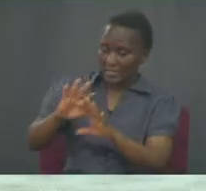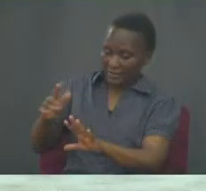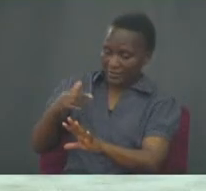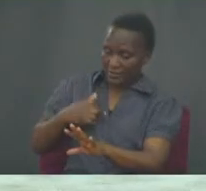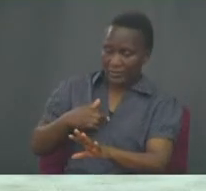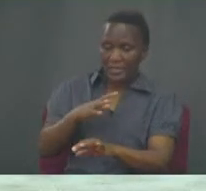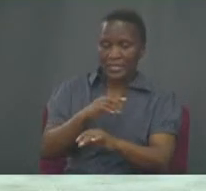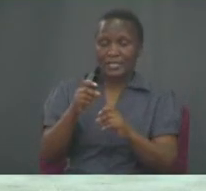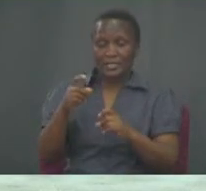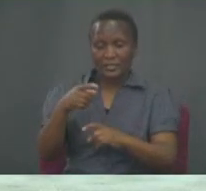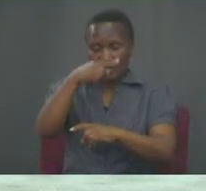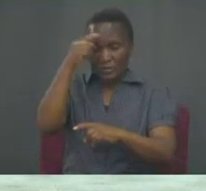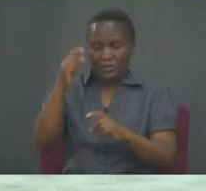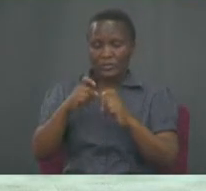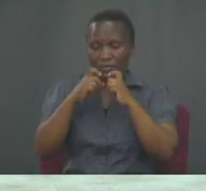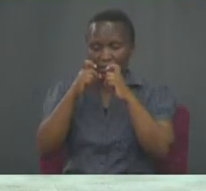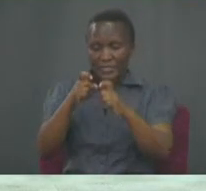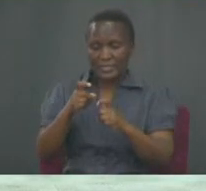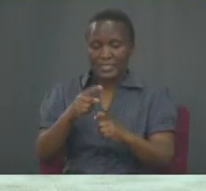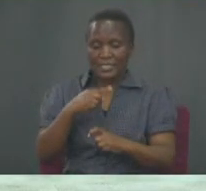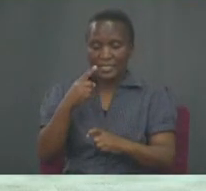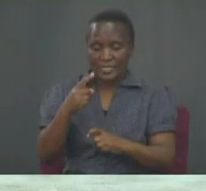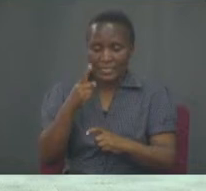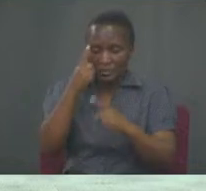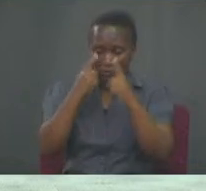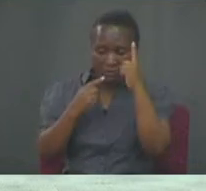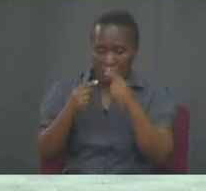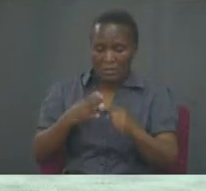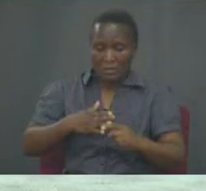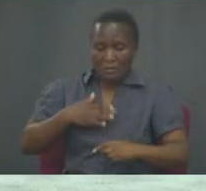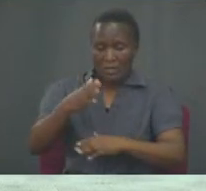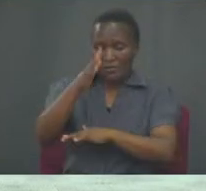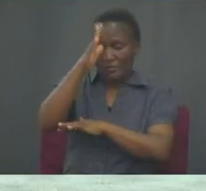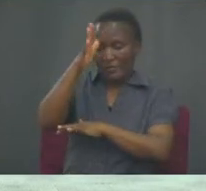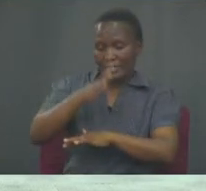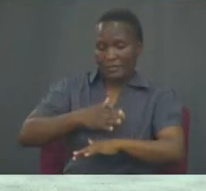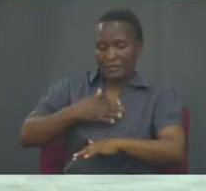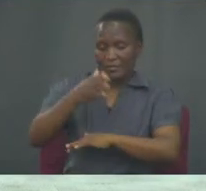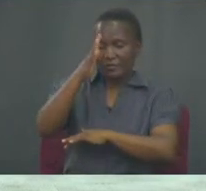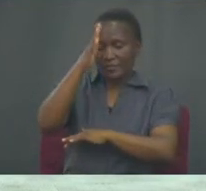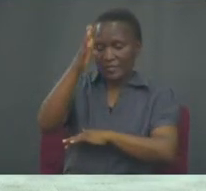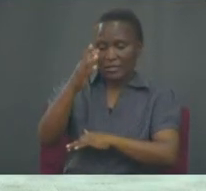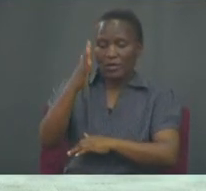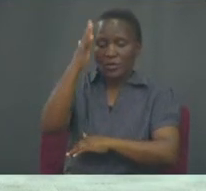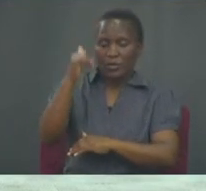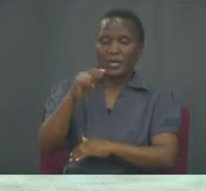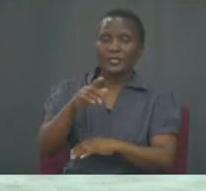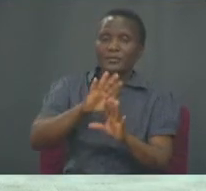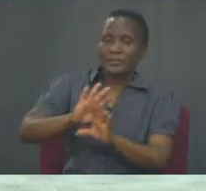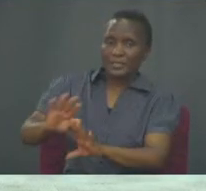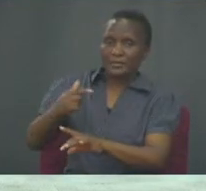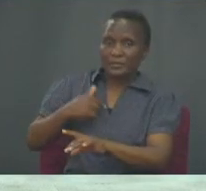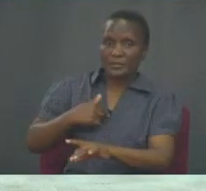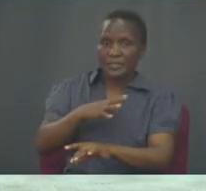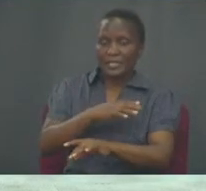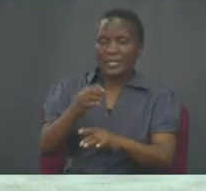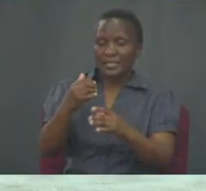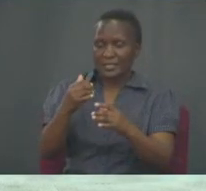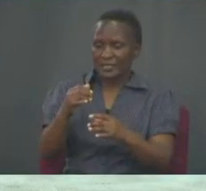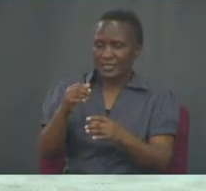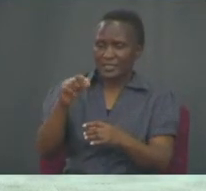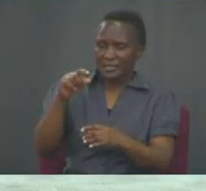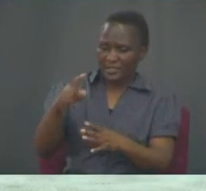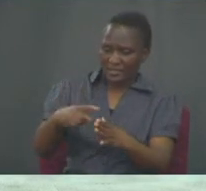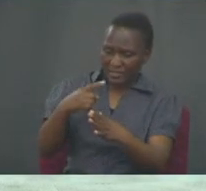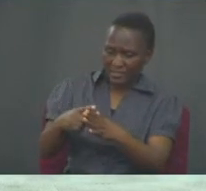my father, why have you left me?" So for a moment, the son was separated from his father. And